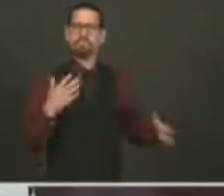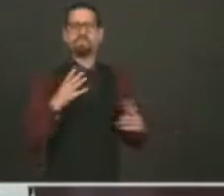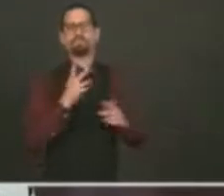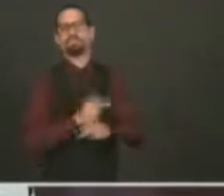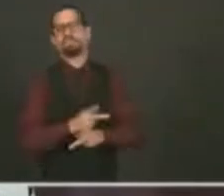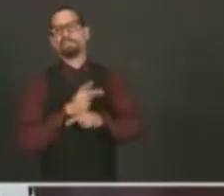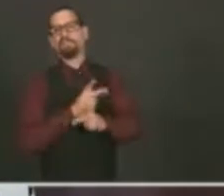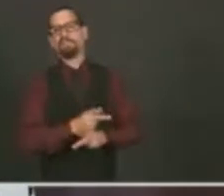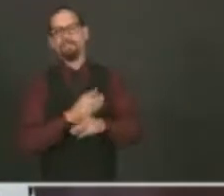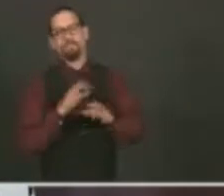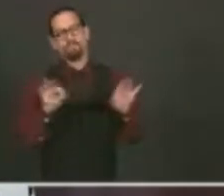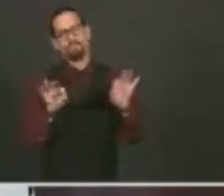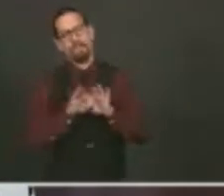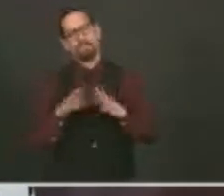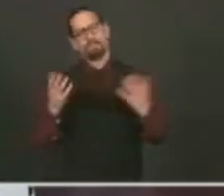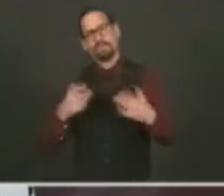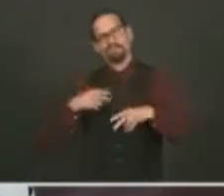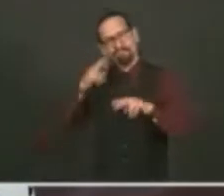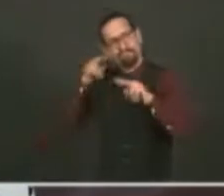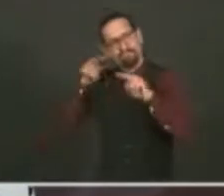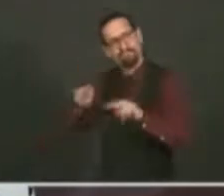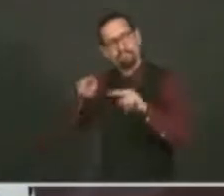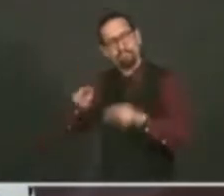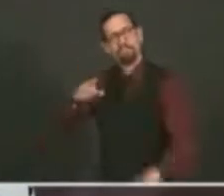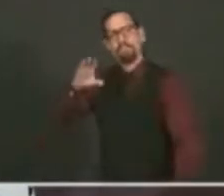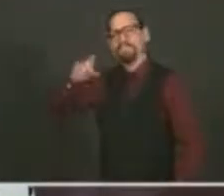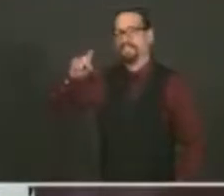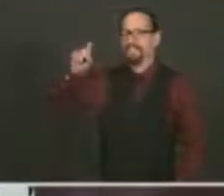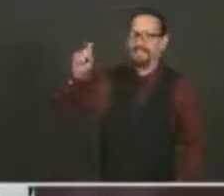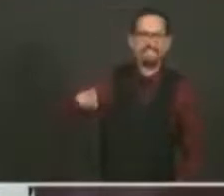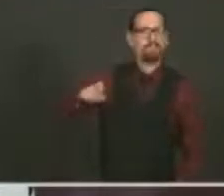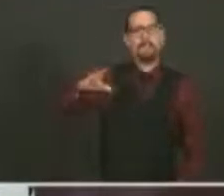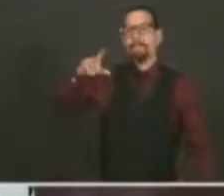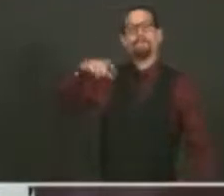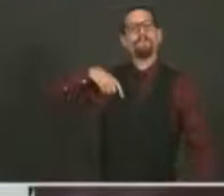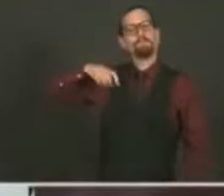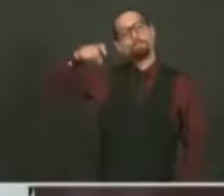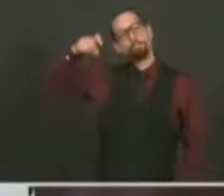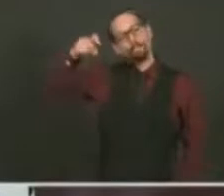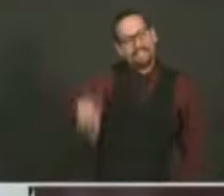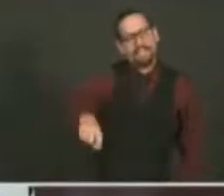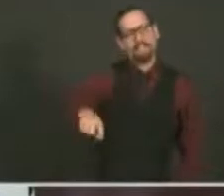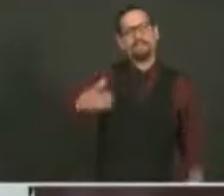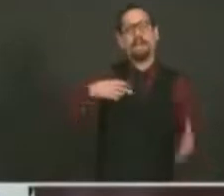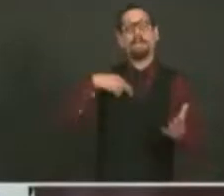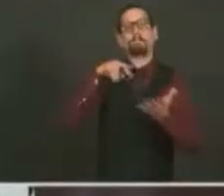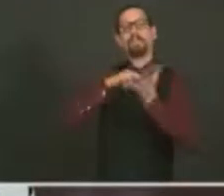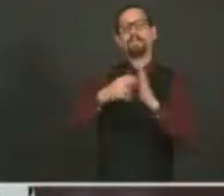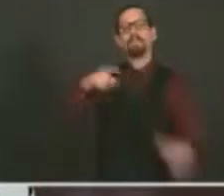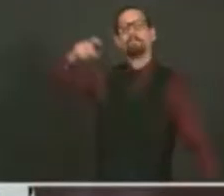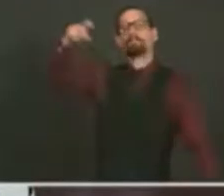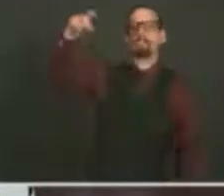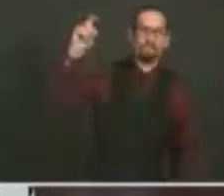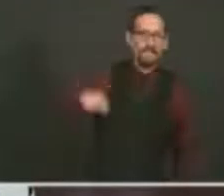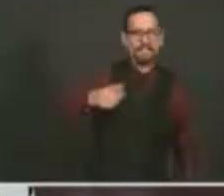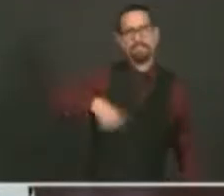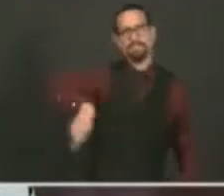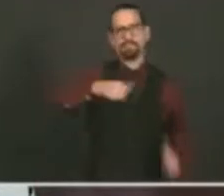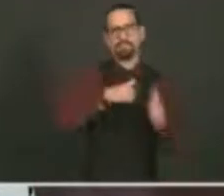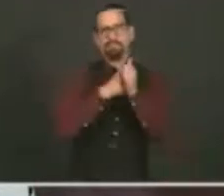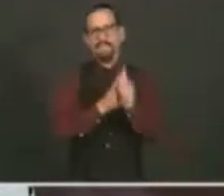virus when we absolutely need people following the rules. We will be back tomorrow, continuing to provide